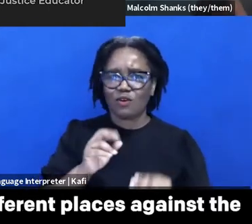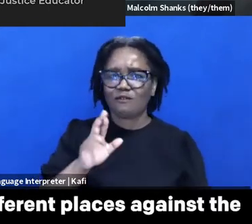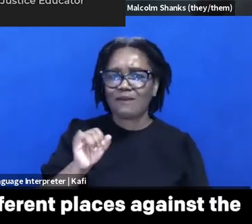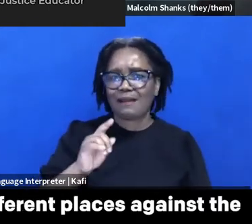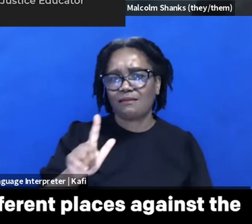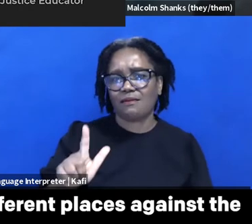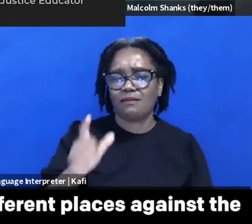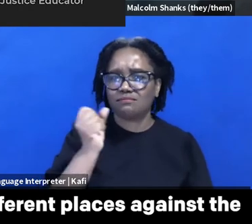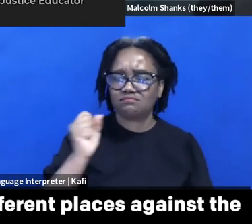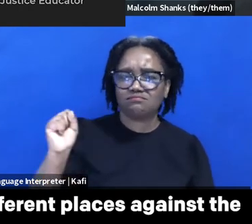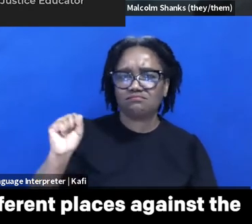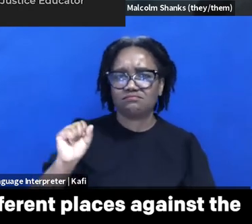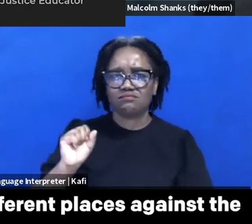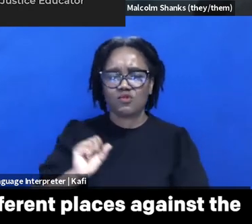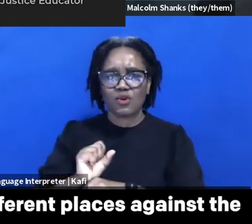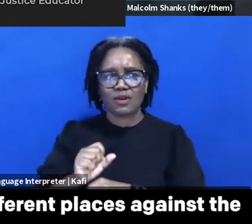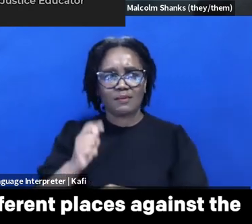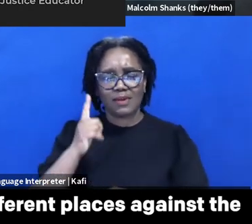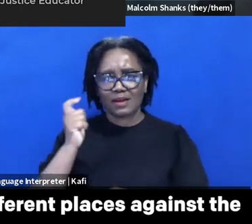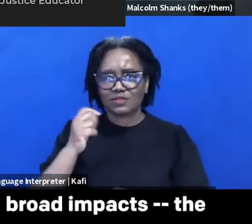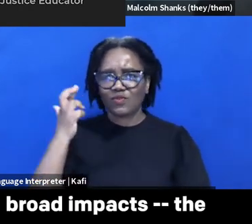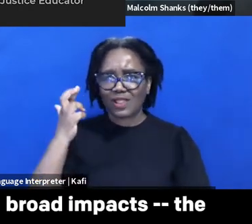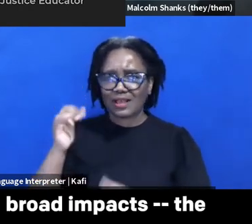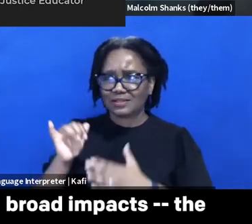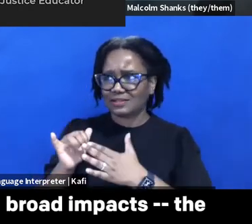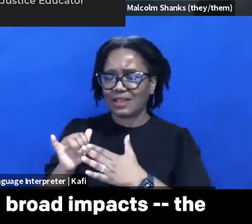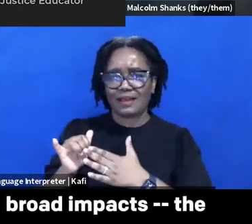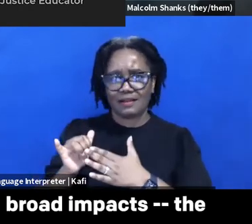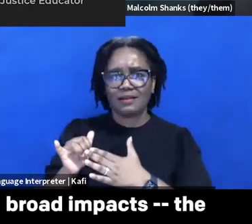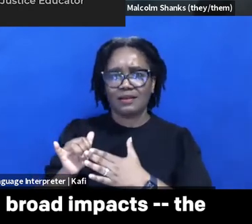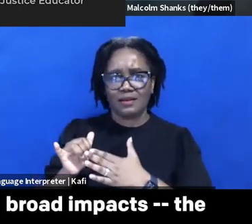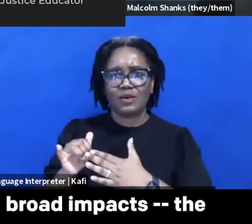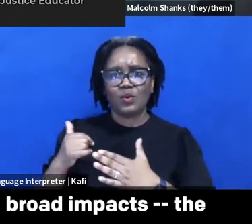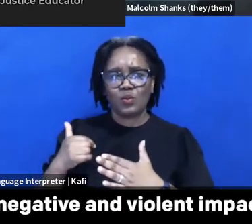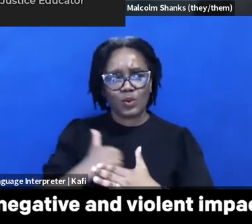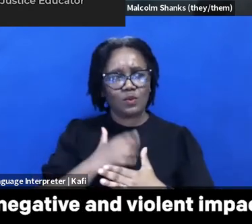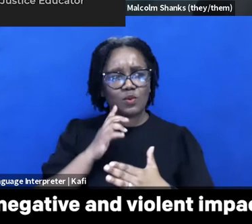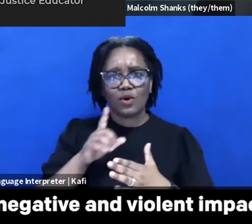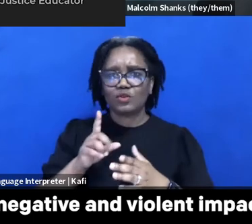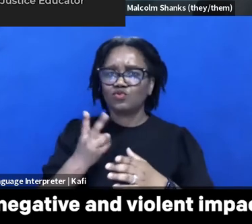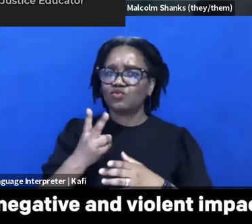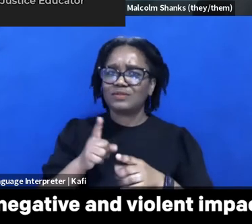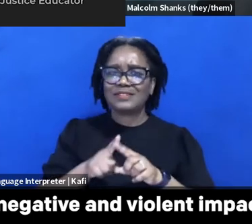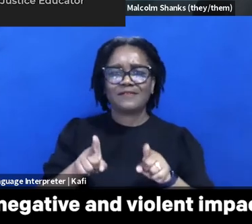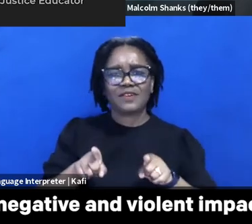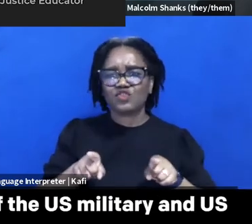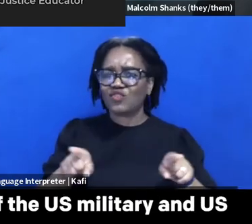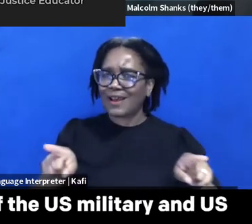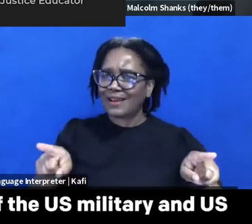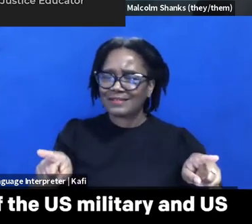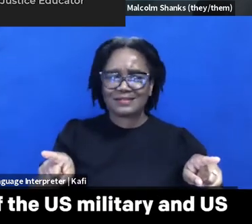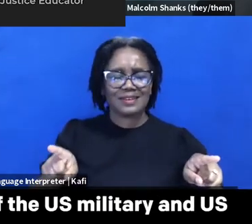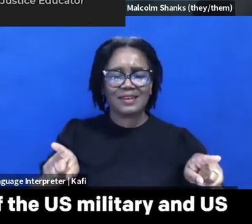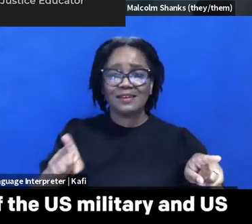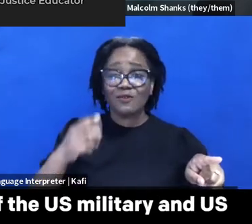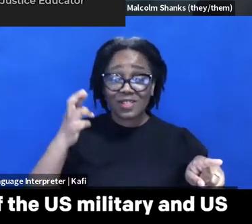on parallel tracks in very, very different places against the broad impacts, the broad negative and